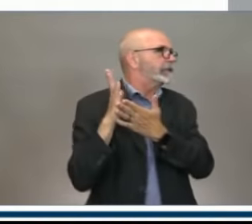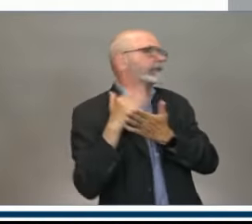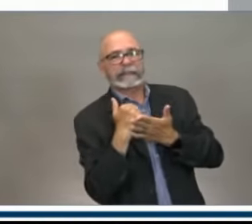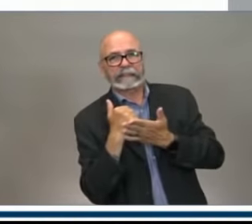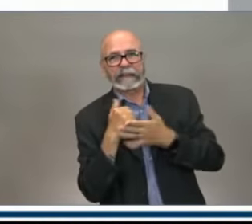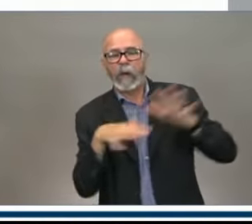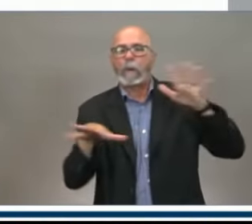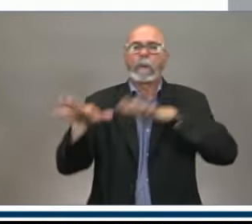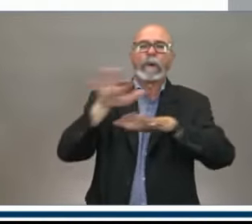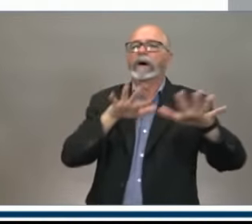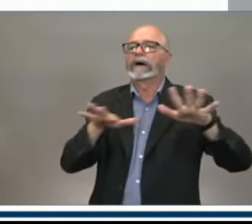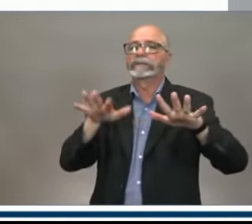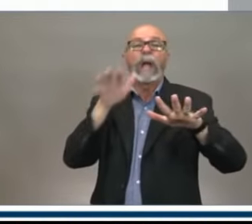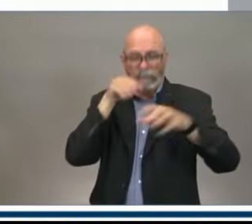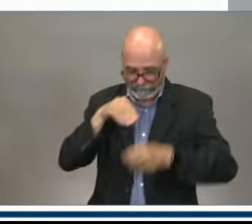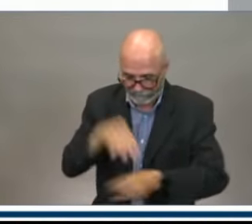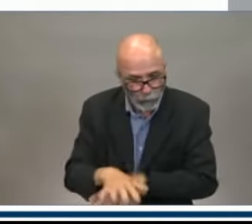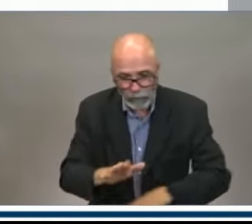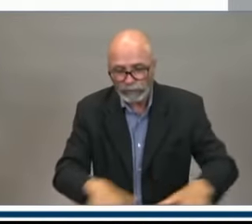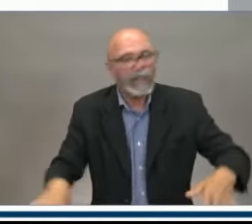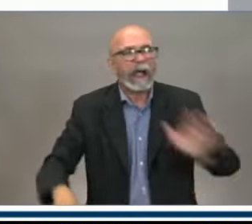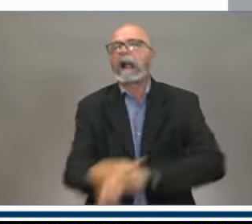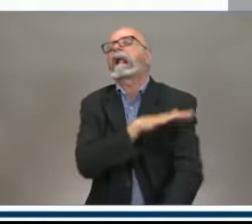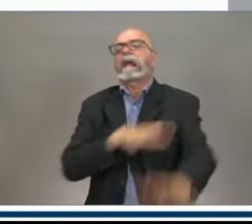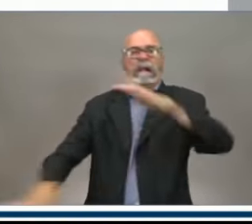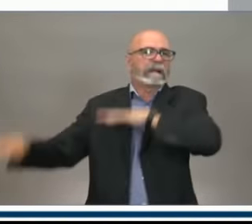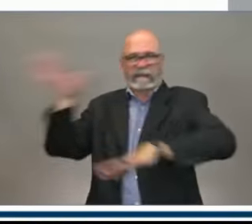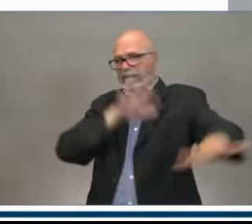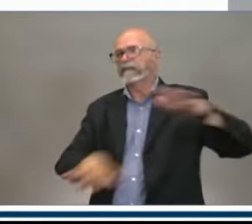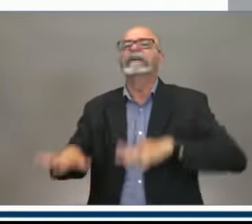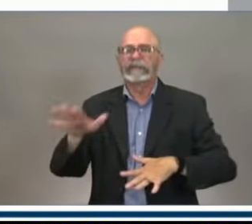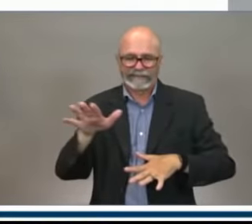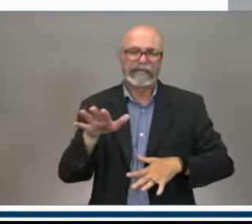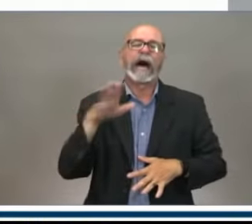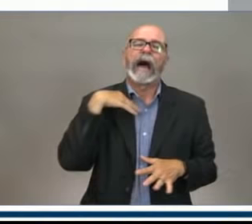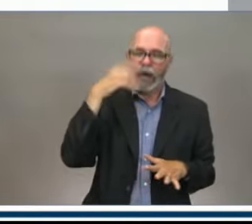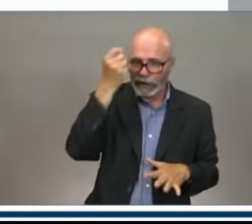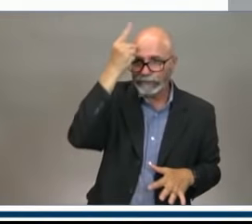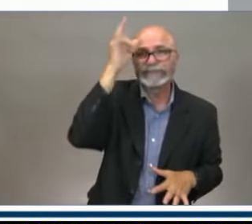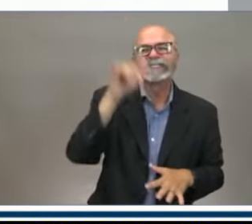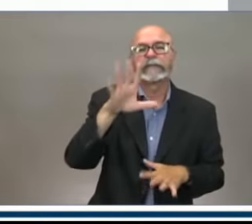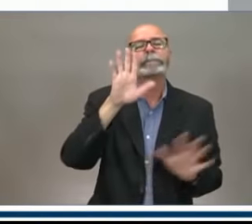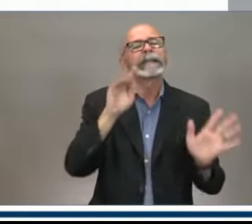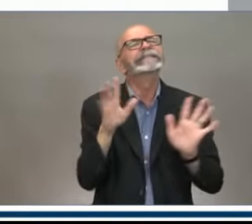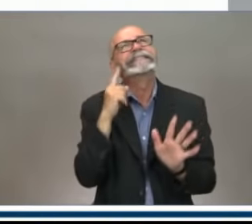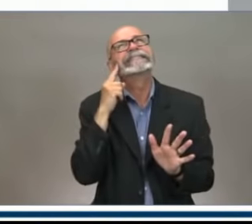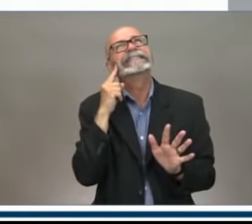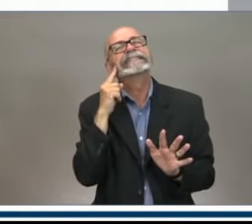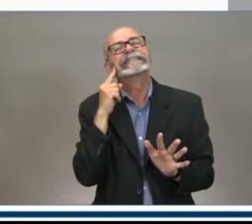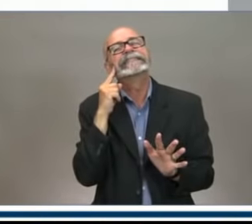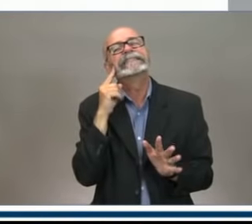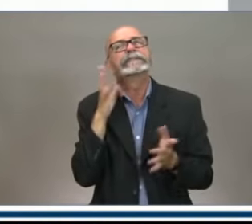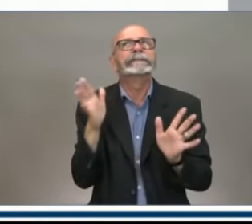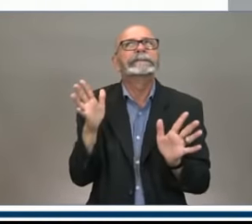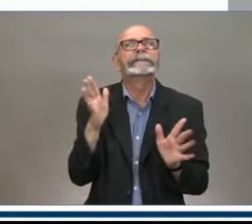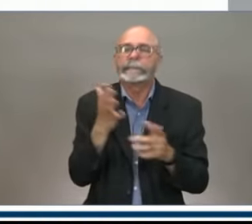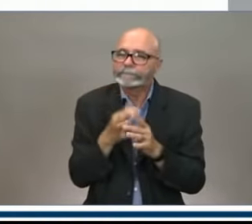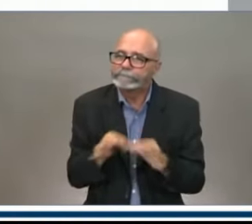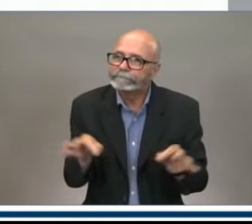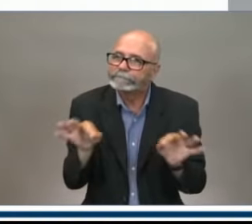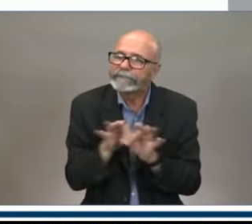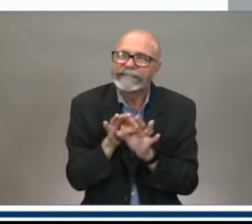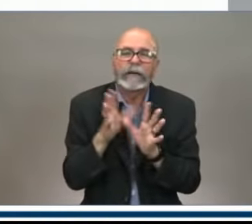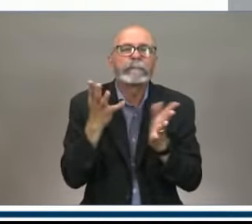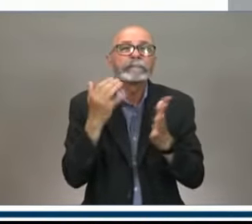children. So that's part of the thing we're taking, and we have to be thoughtful about how restrictive we make environments, even when we do